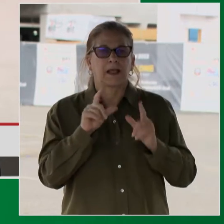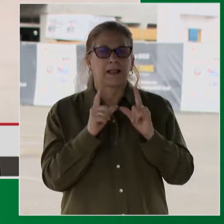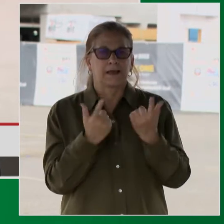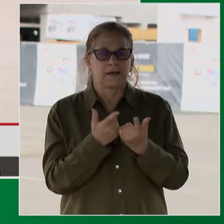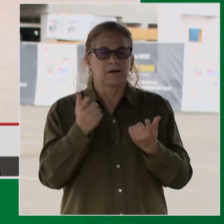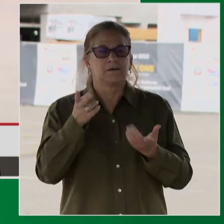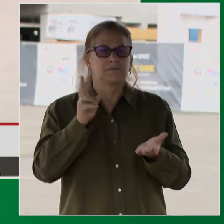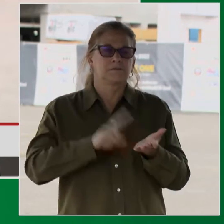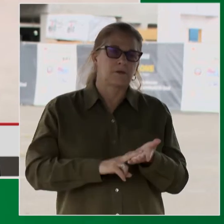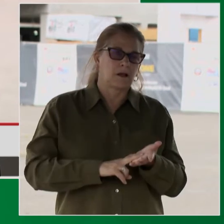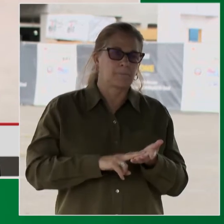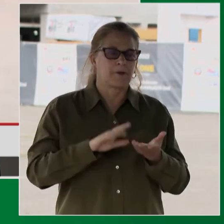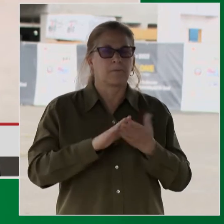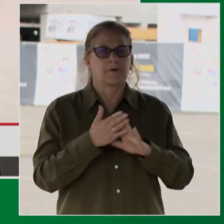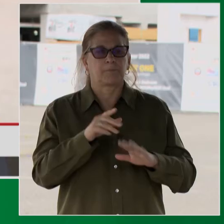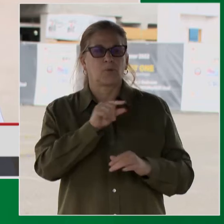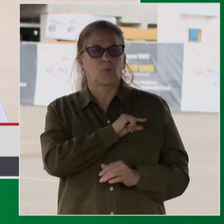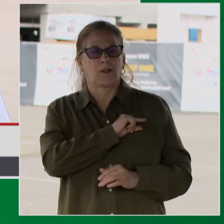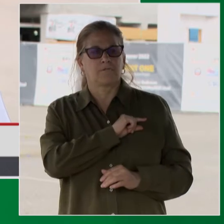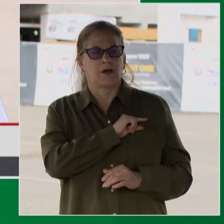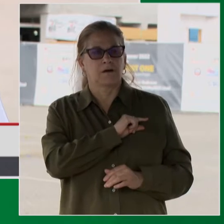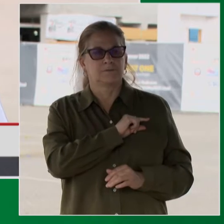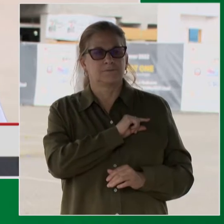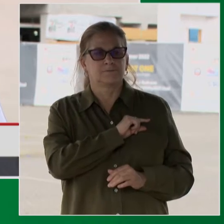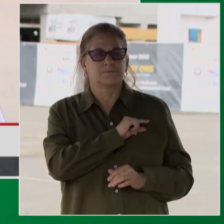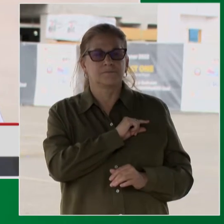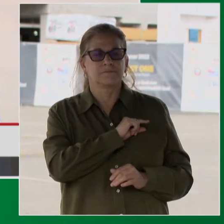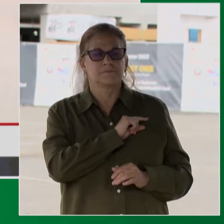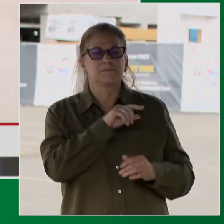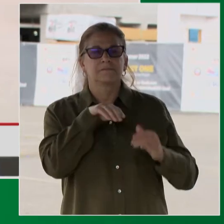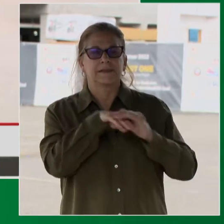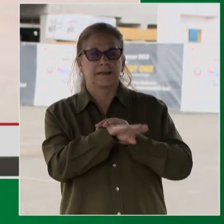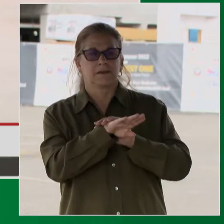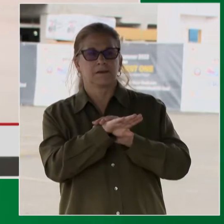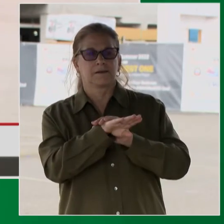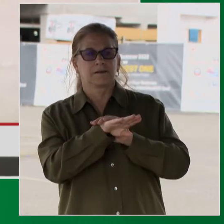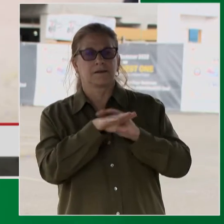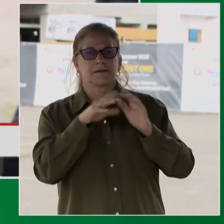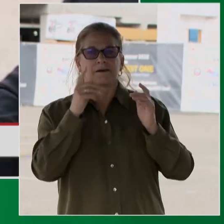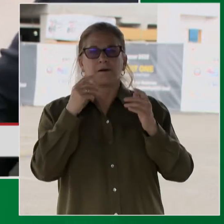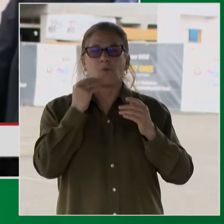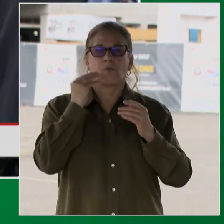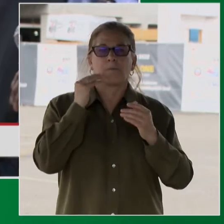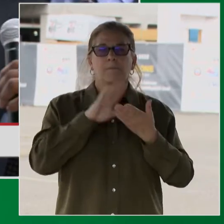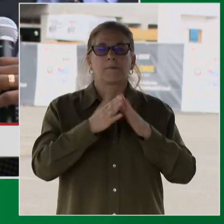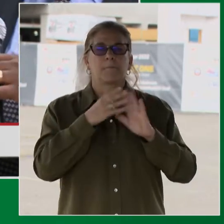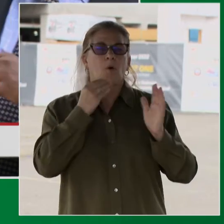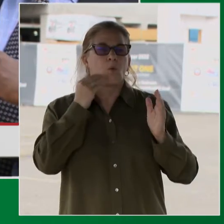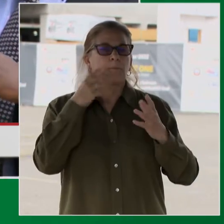pre-qualified and be able to look then in the market for your house. You can always come to our website,